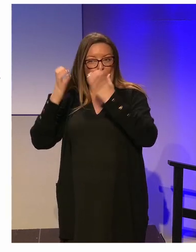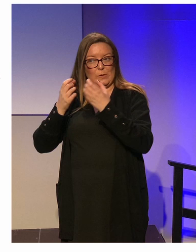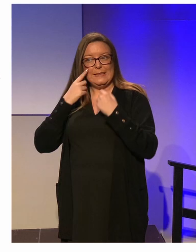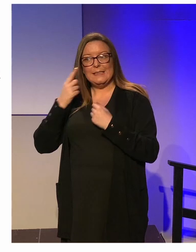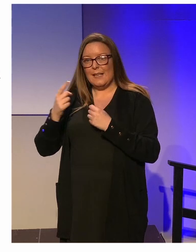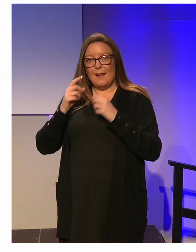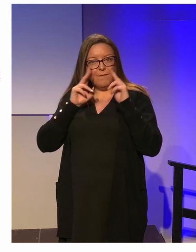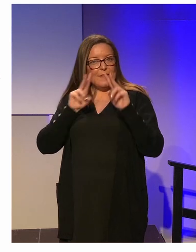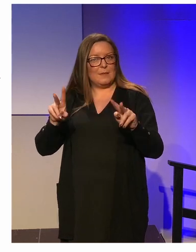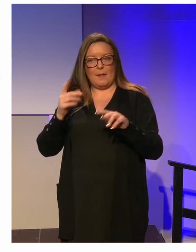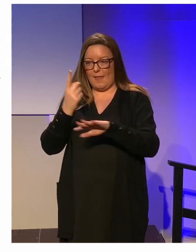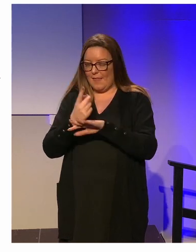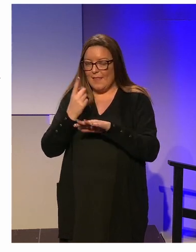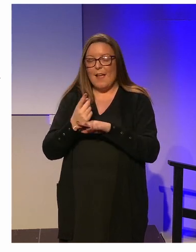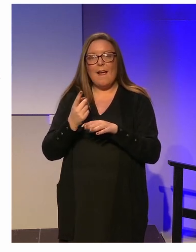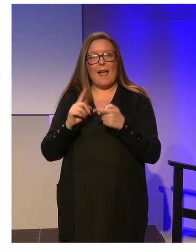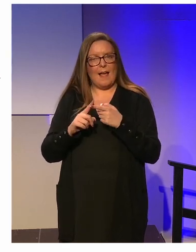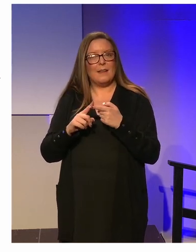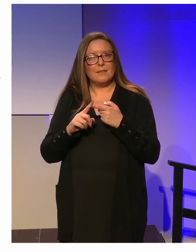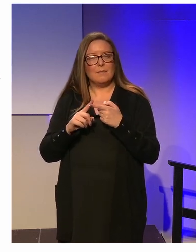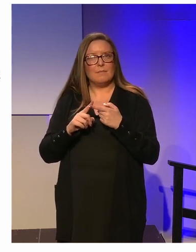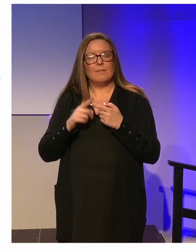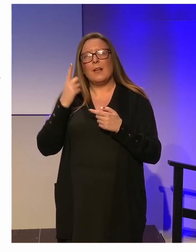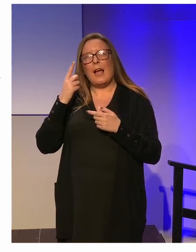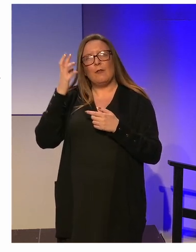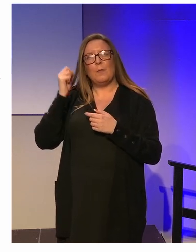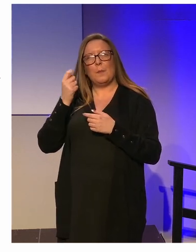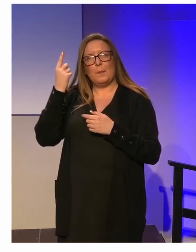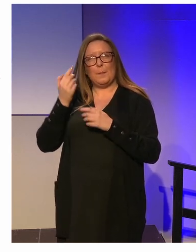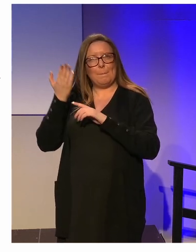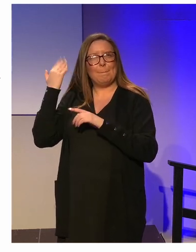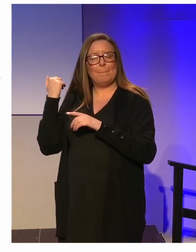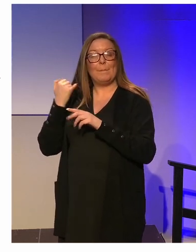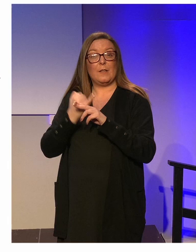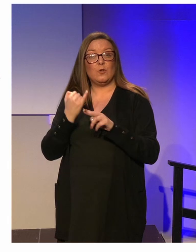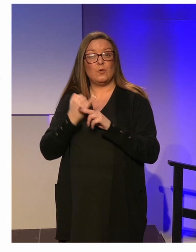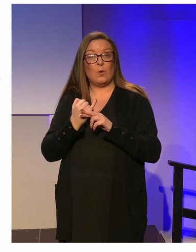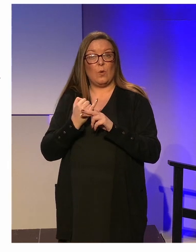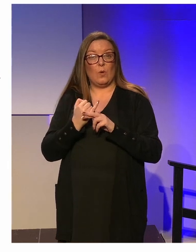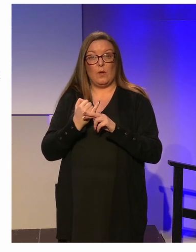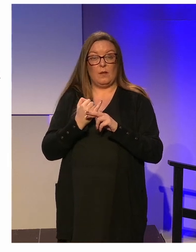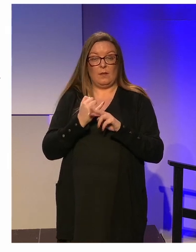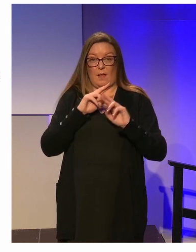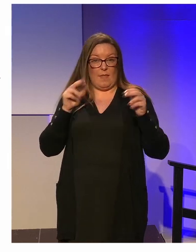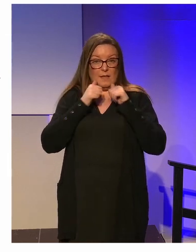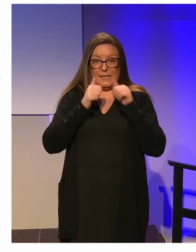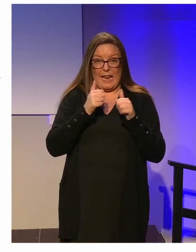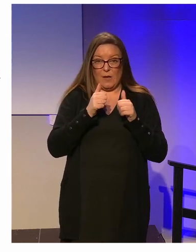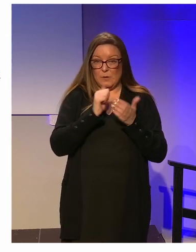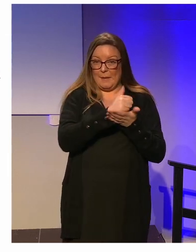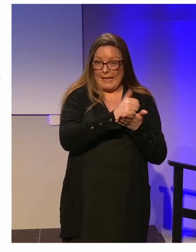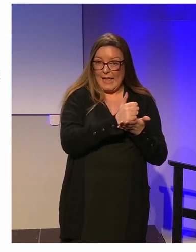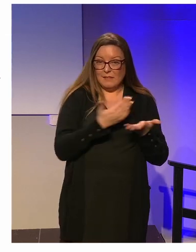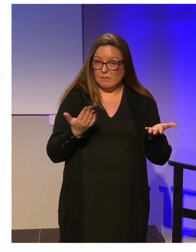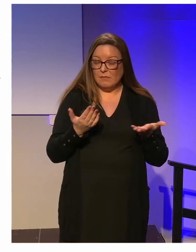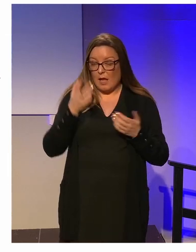now. And, you know, to take a moment, I can remember very clearly being in school and it was illegal for me to be gay. I remember being